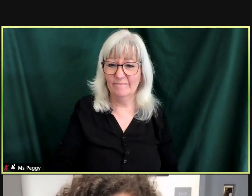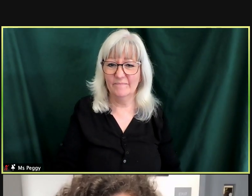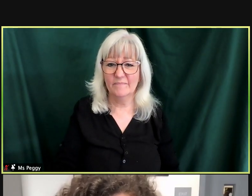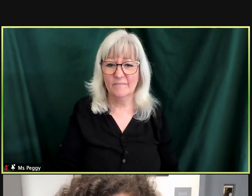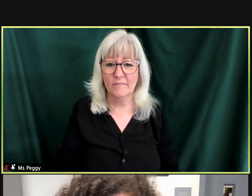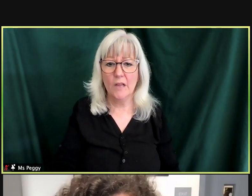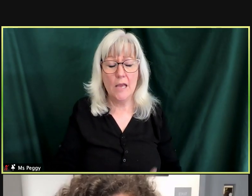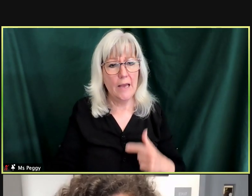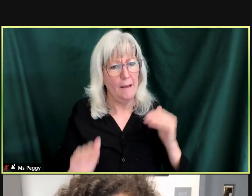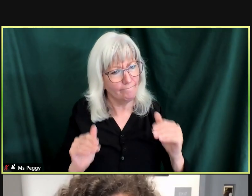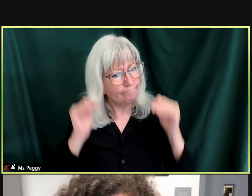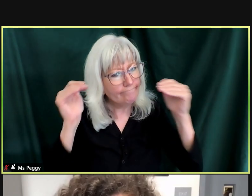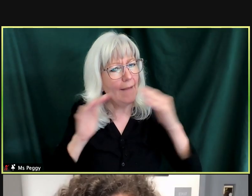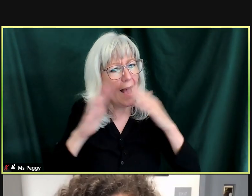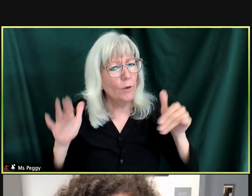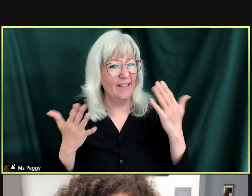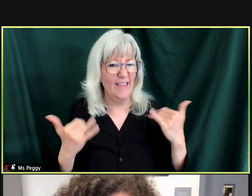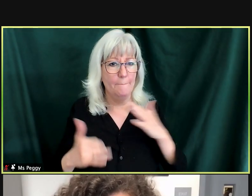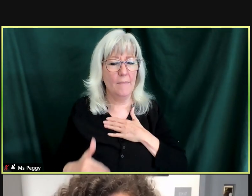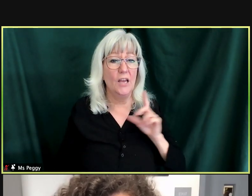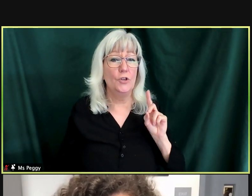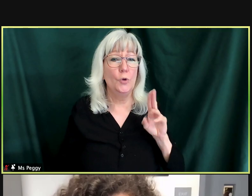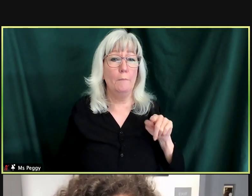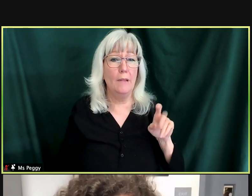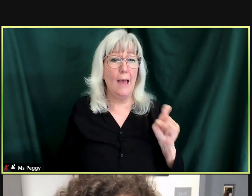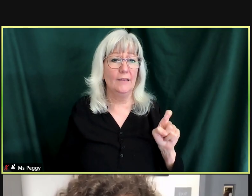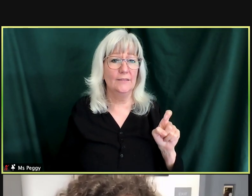Much nicer house than my duplex.